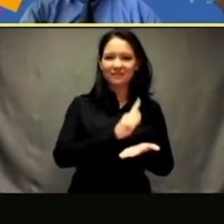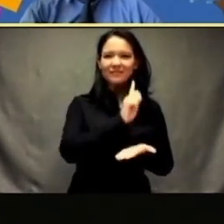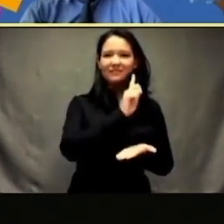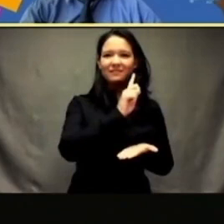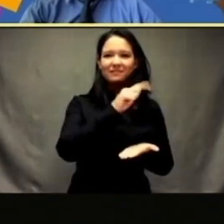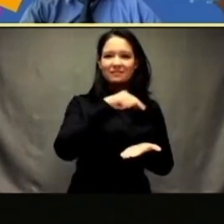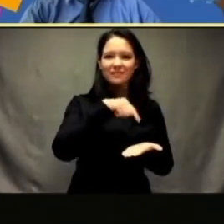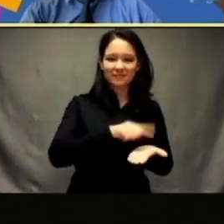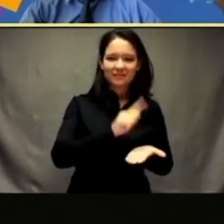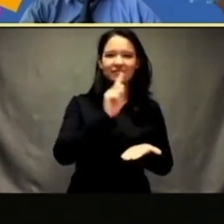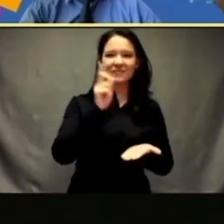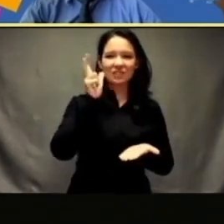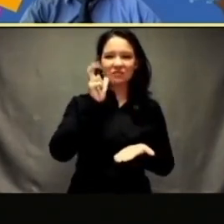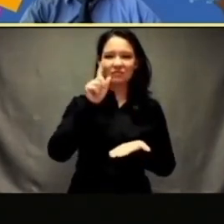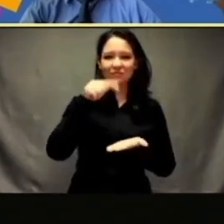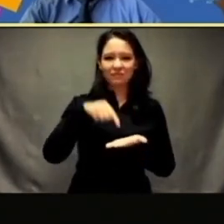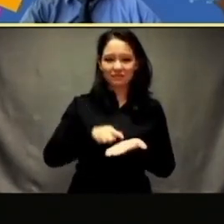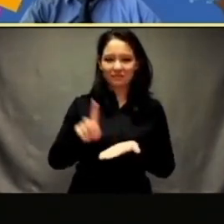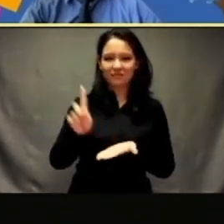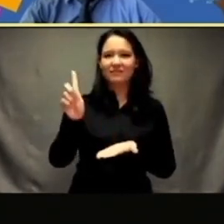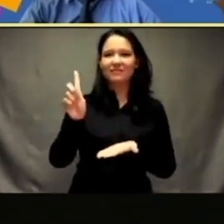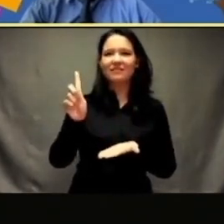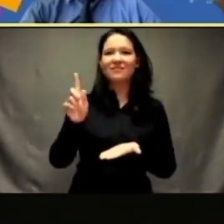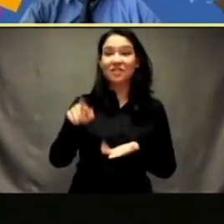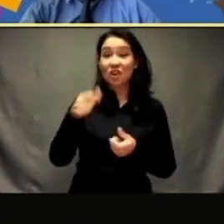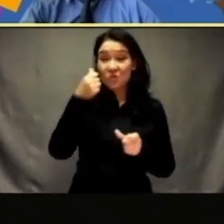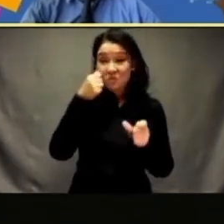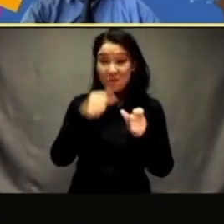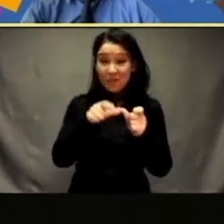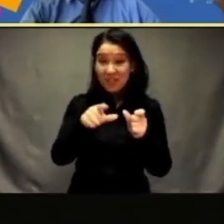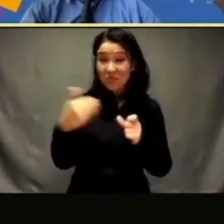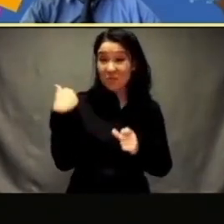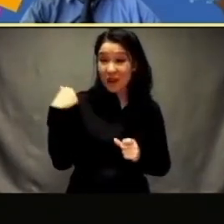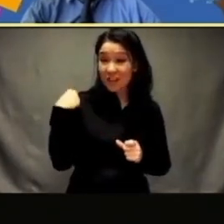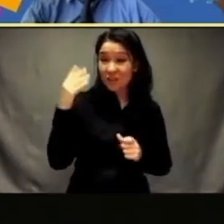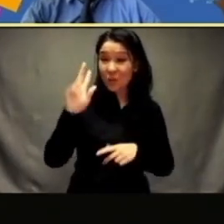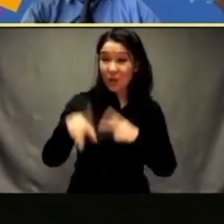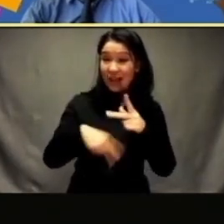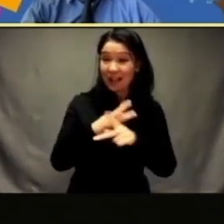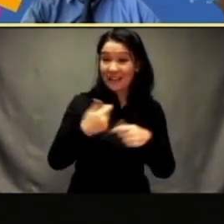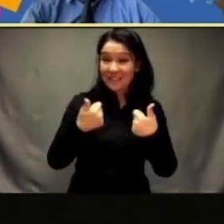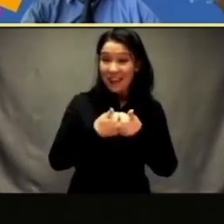Those who are as old as me, you know what this game reminds you of?